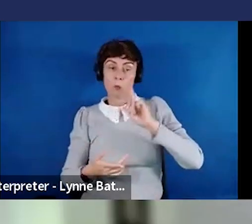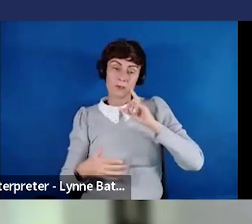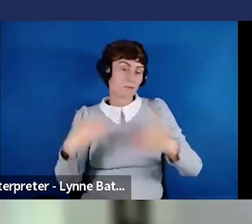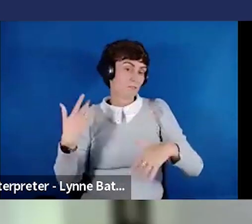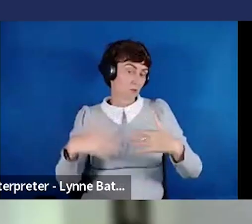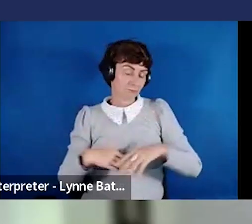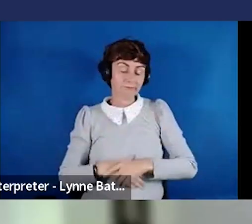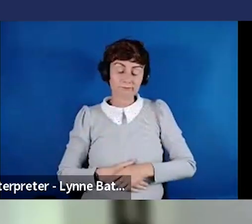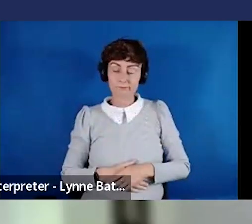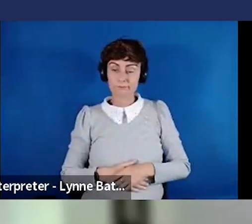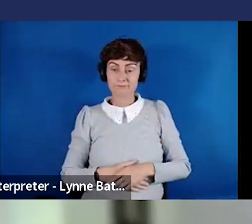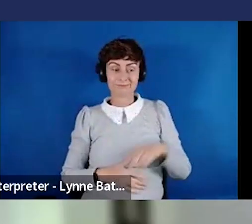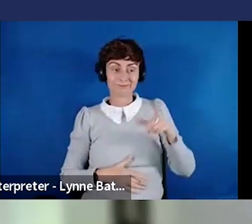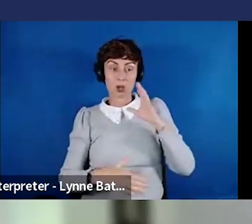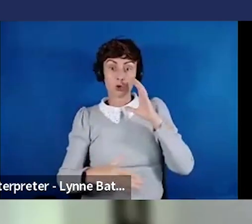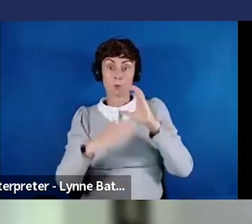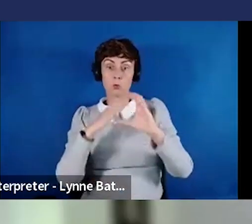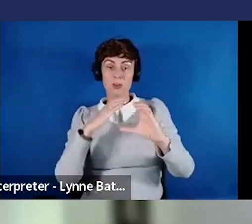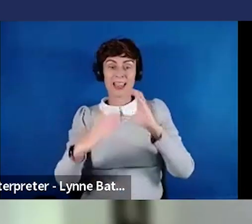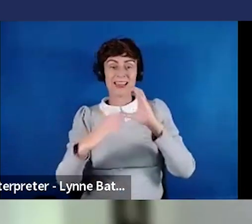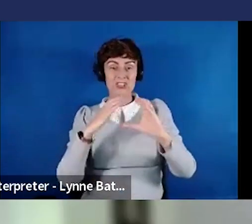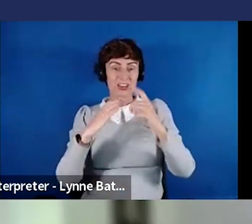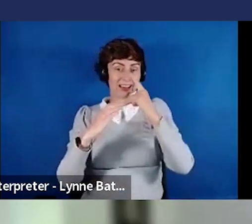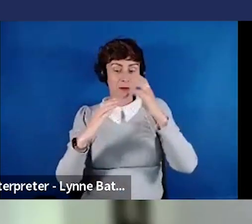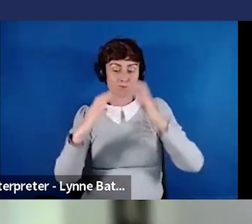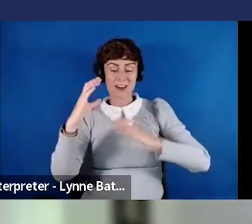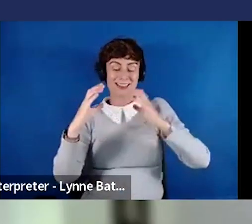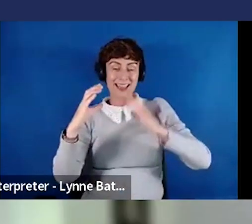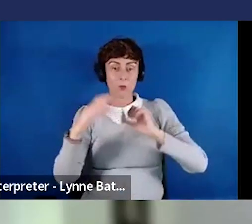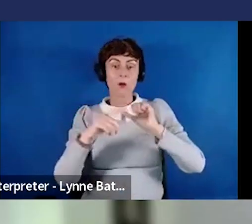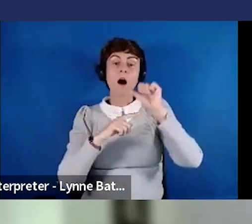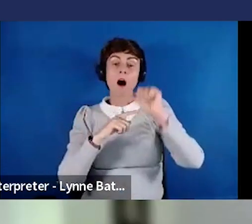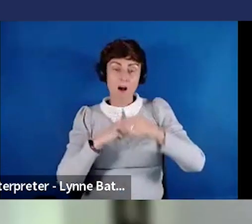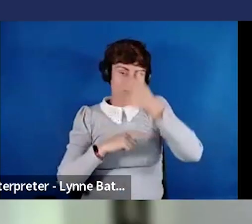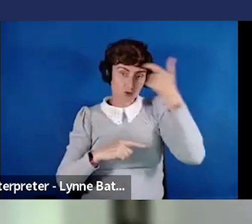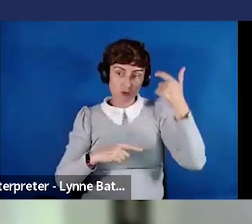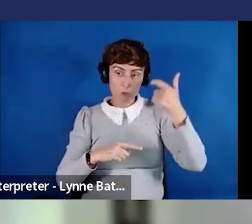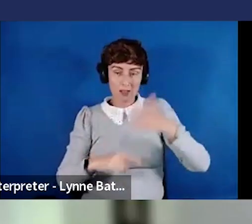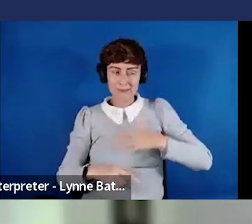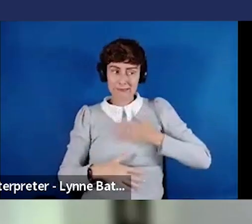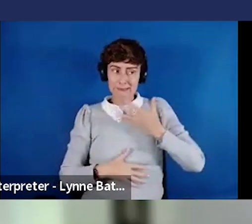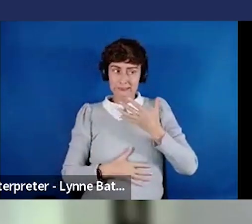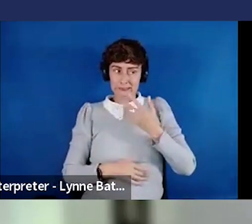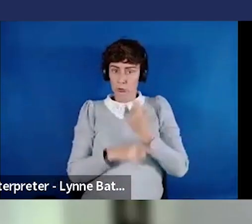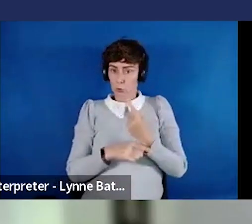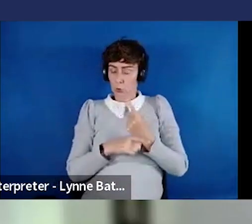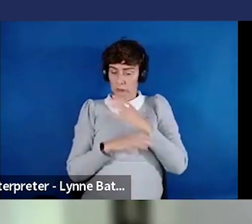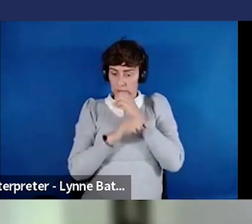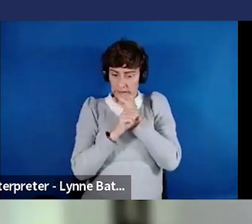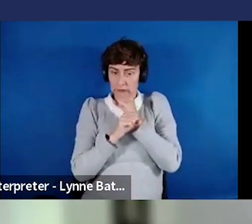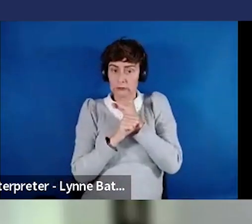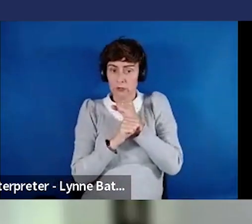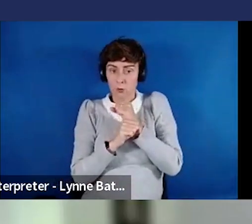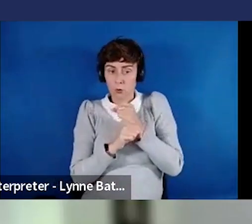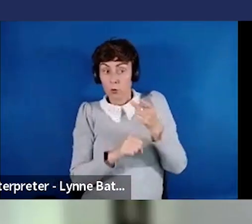And the communication between couples can break down after trauma when they don't want to talk about it in the same way, or one of them is ready